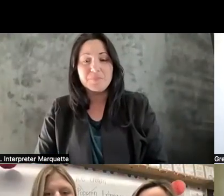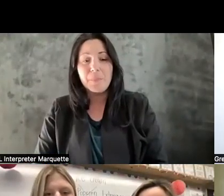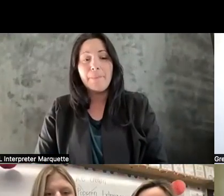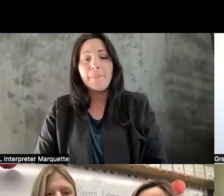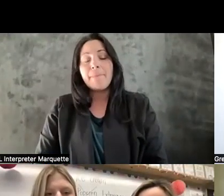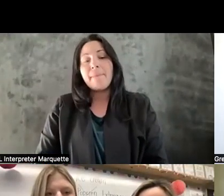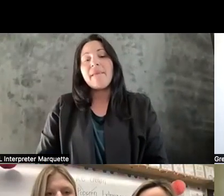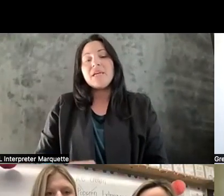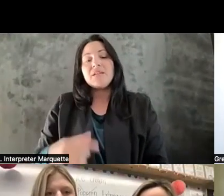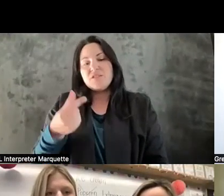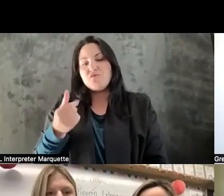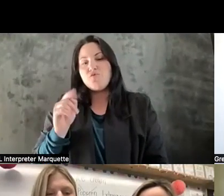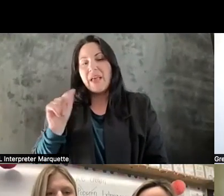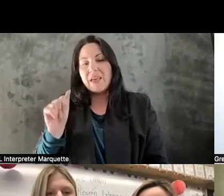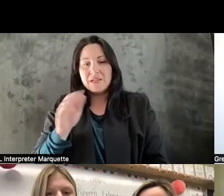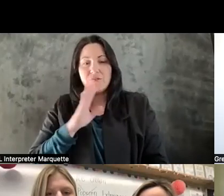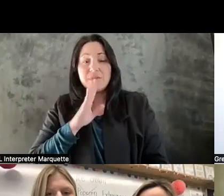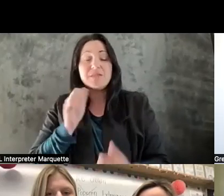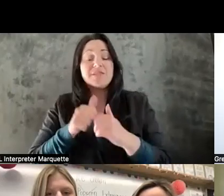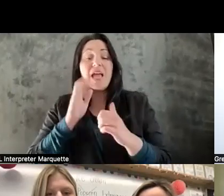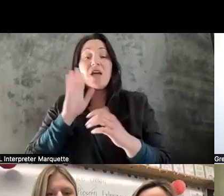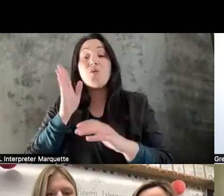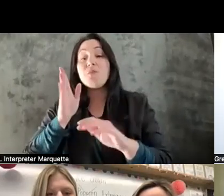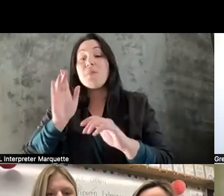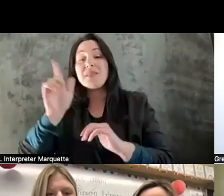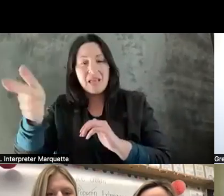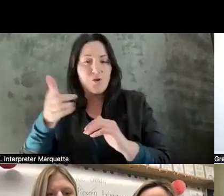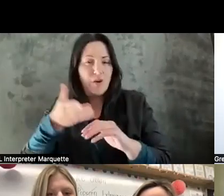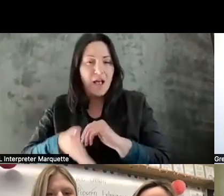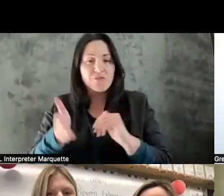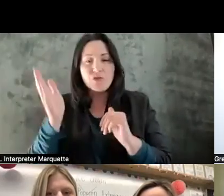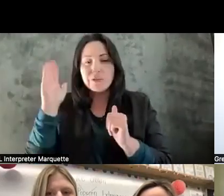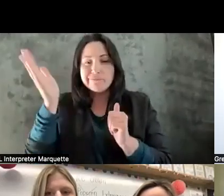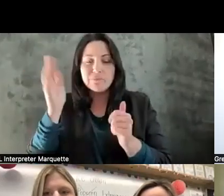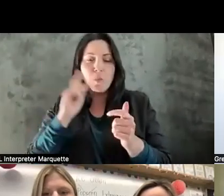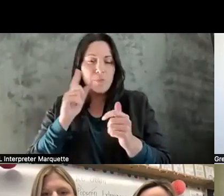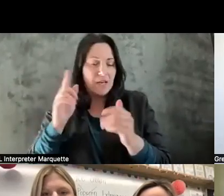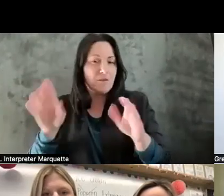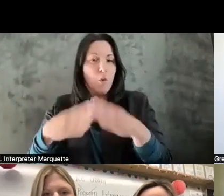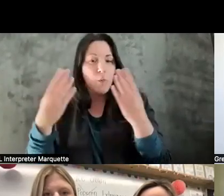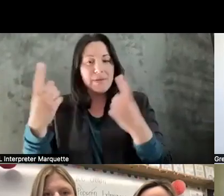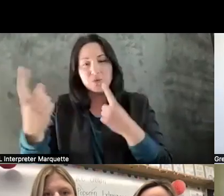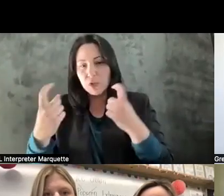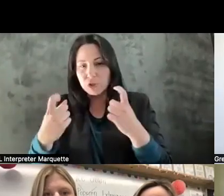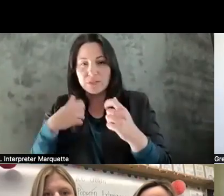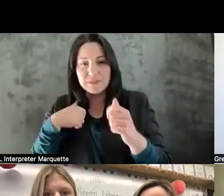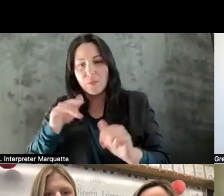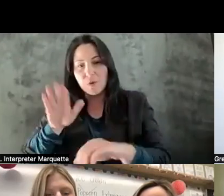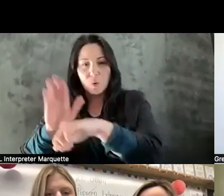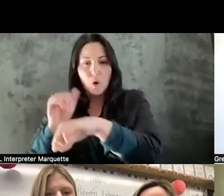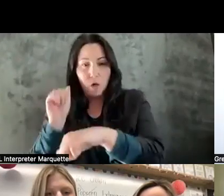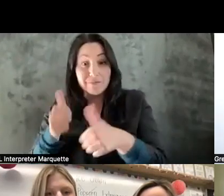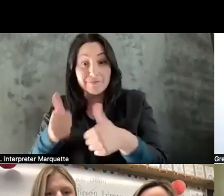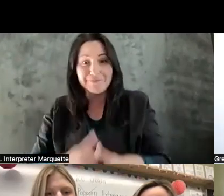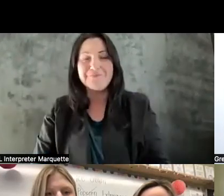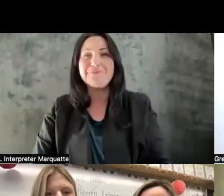then we will have an opportunity for questions very soon. So then you'll unmute yourself. Thank you.